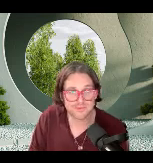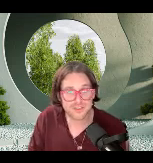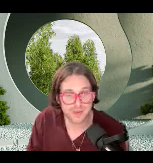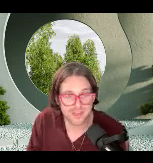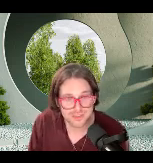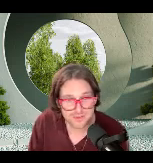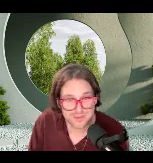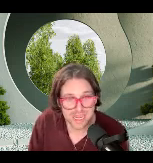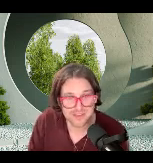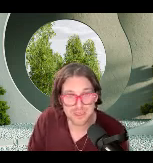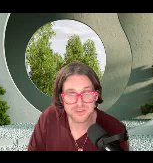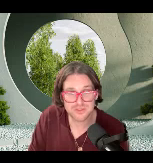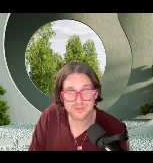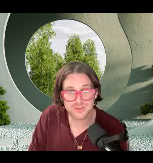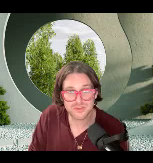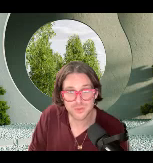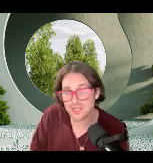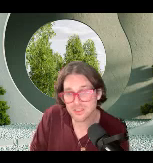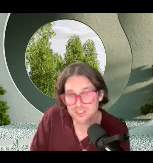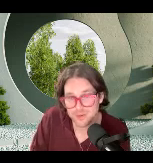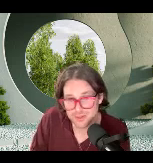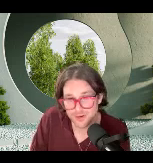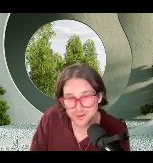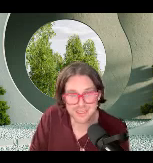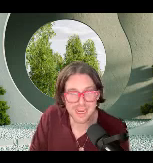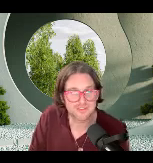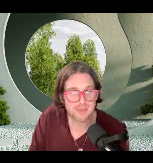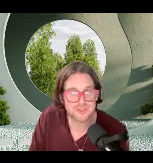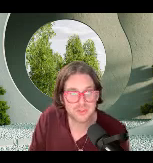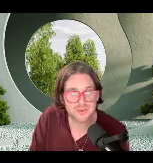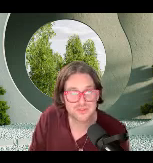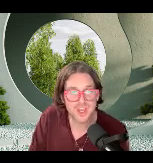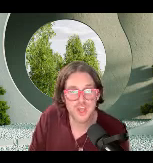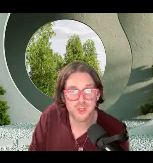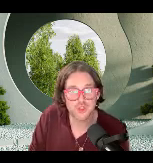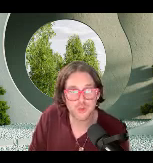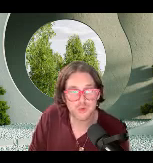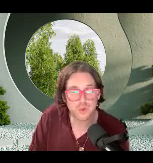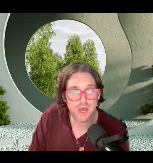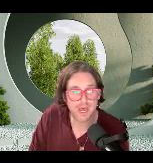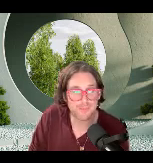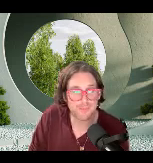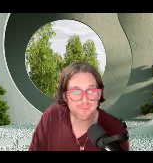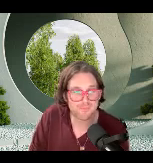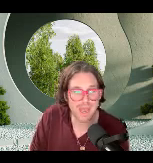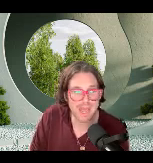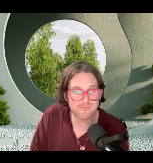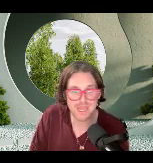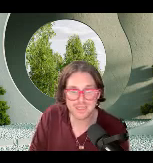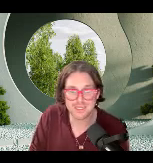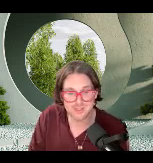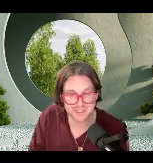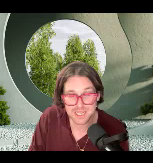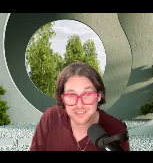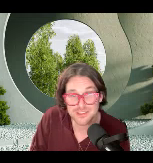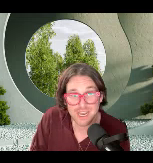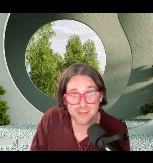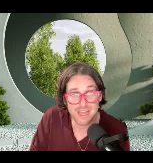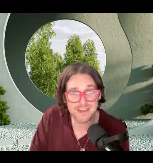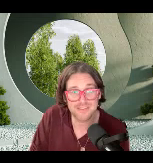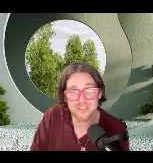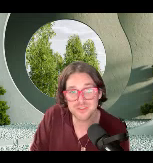know I have a diverse array of students. I have some students who are English language learners. I have some students who have been in the